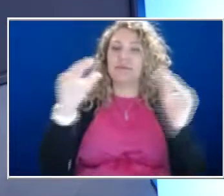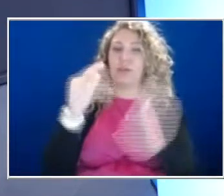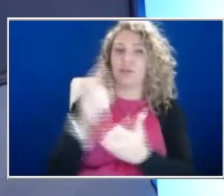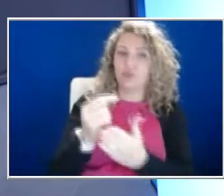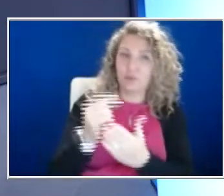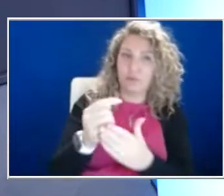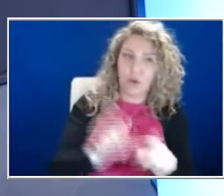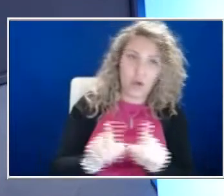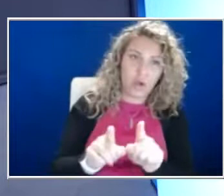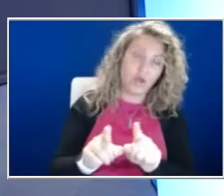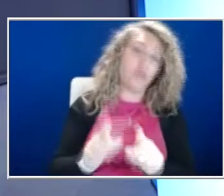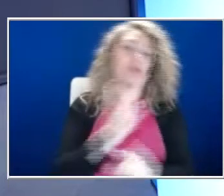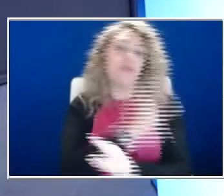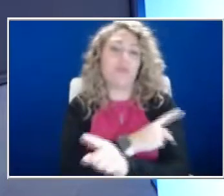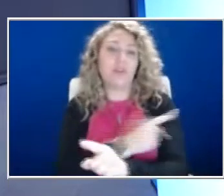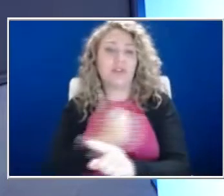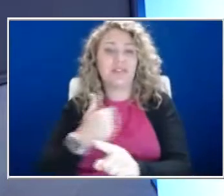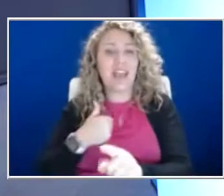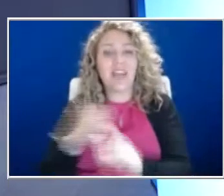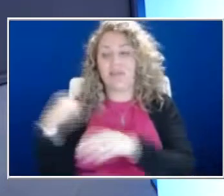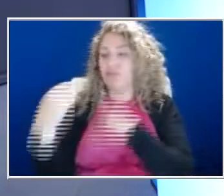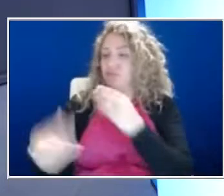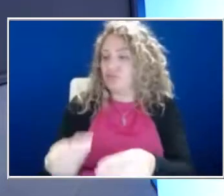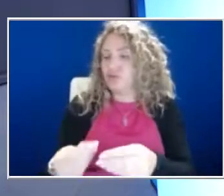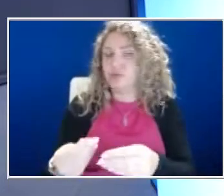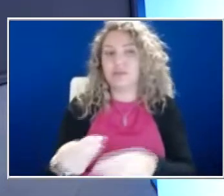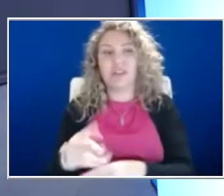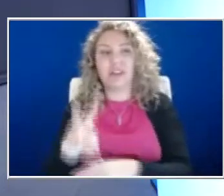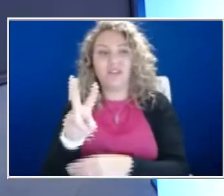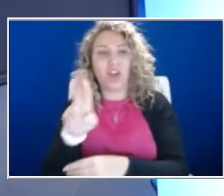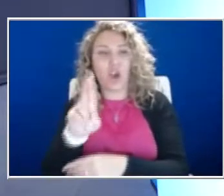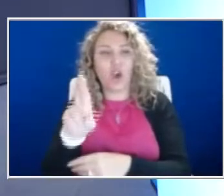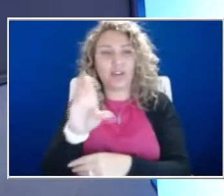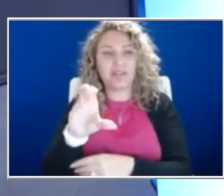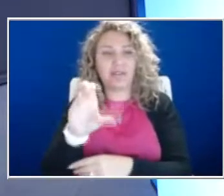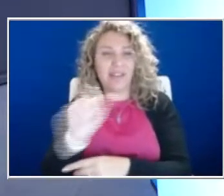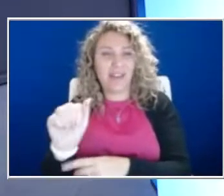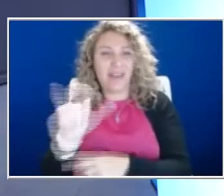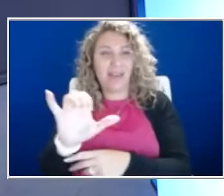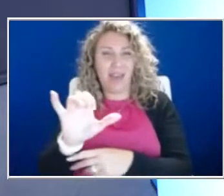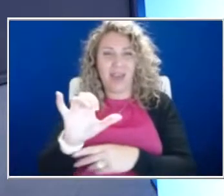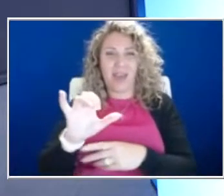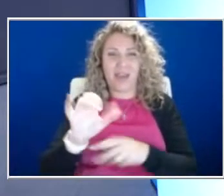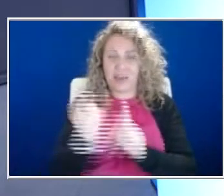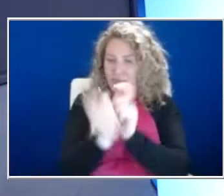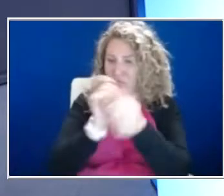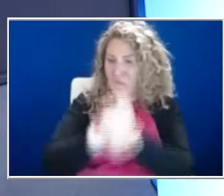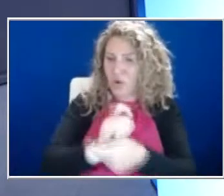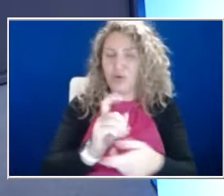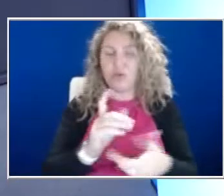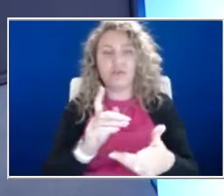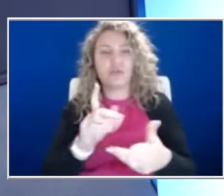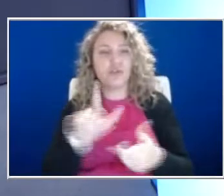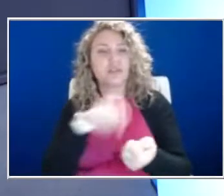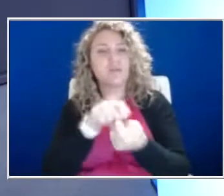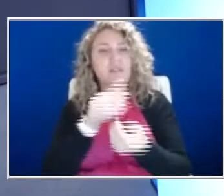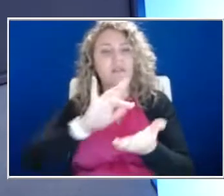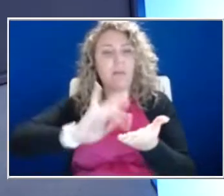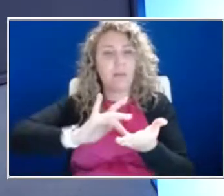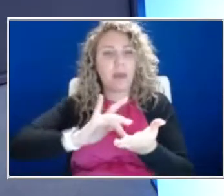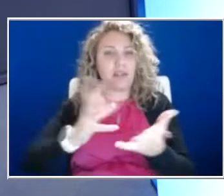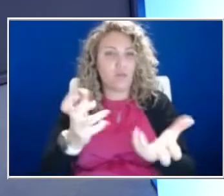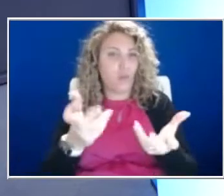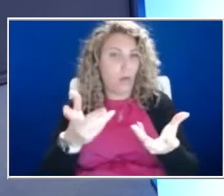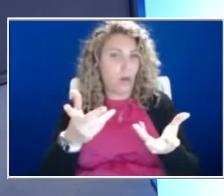that have genetic mutations, like a BRCA mutation, there are specific medications that we also want them to have the opportunity